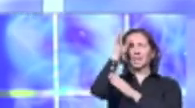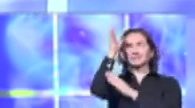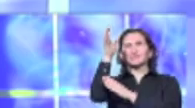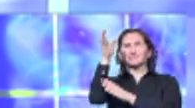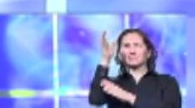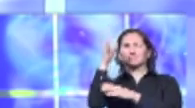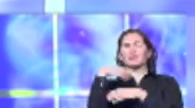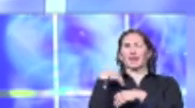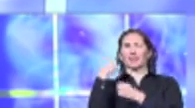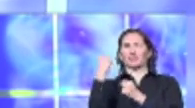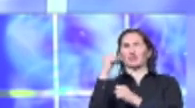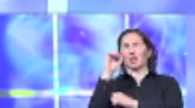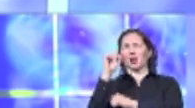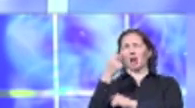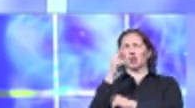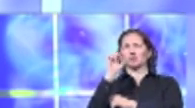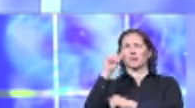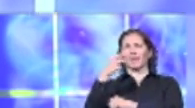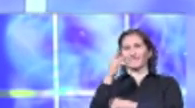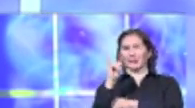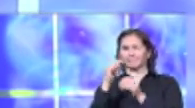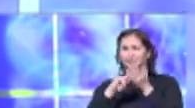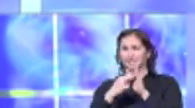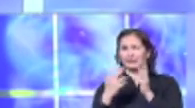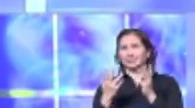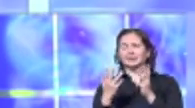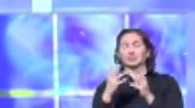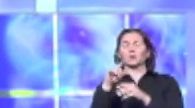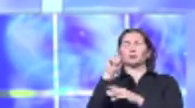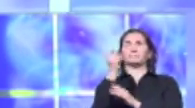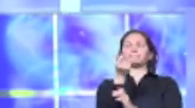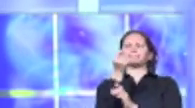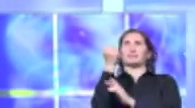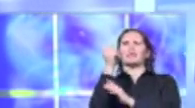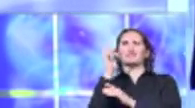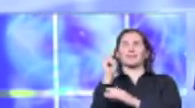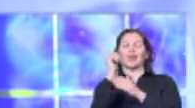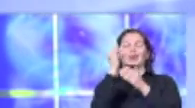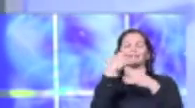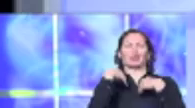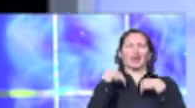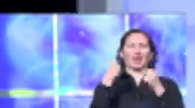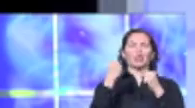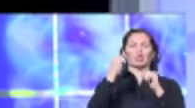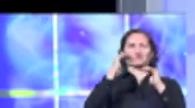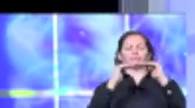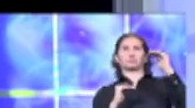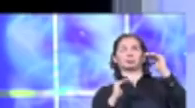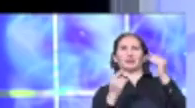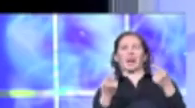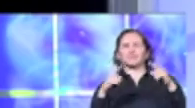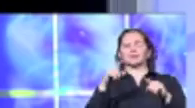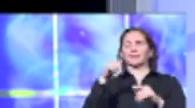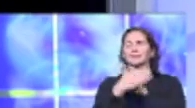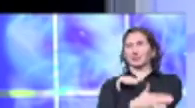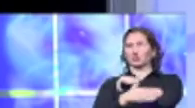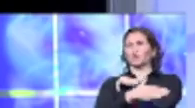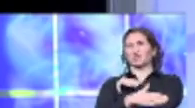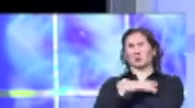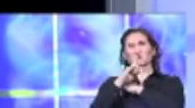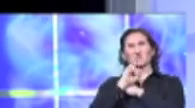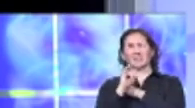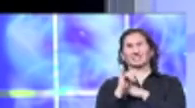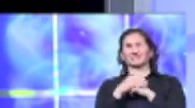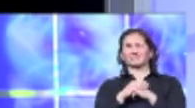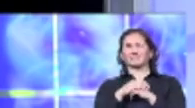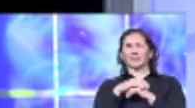healthography, which is we need to eliminate the health disparities that exist in this country. Shame on us if we